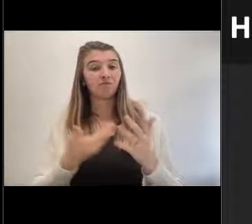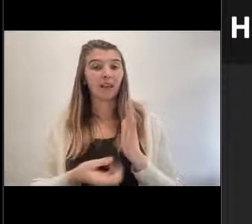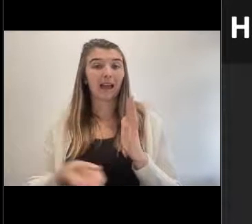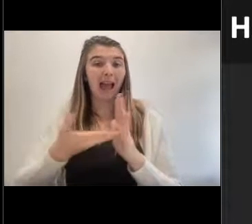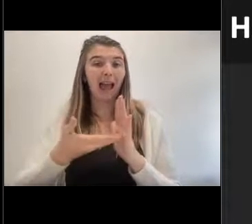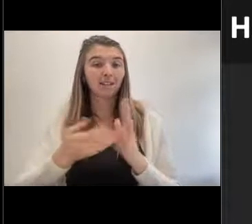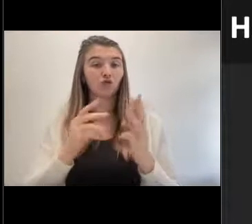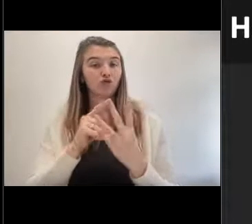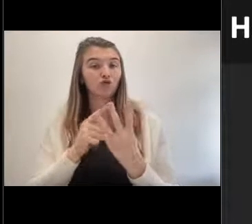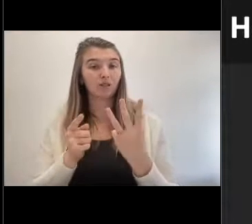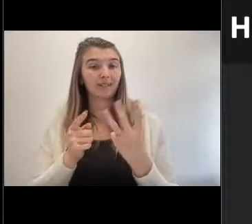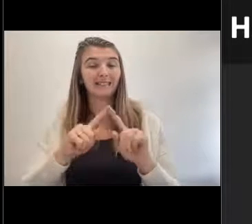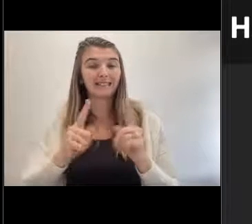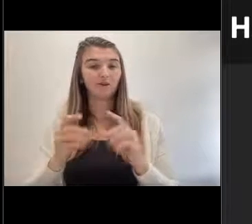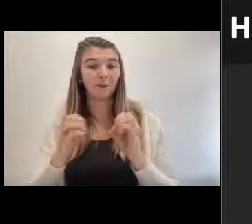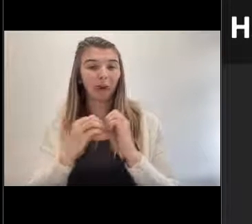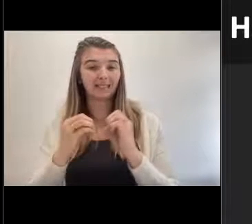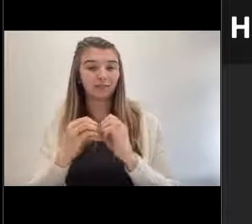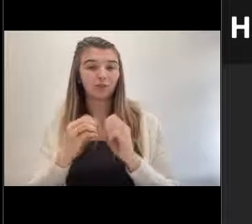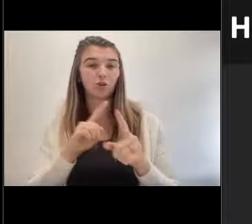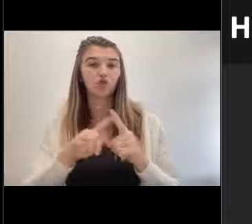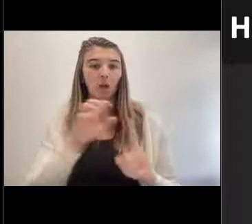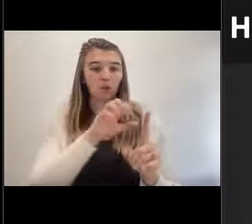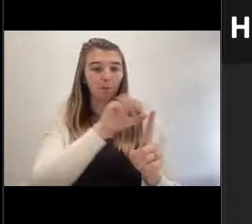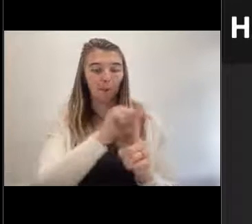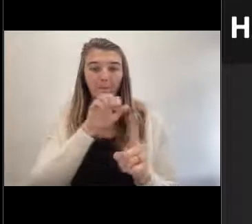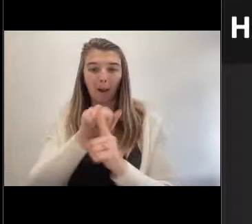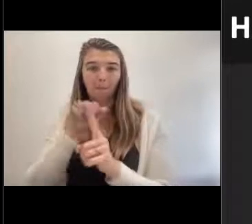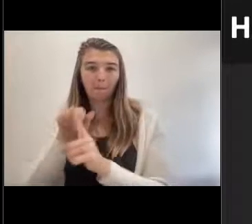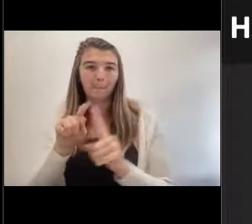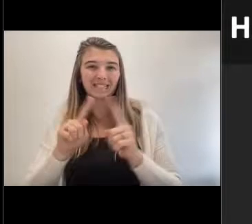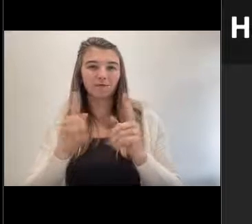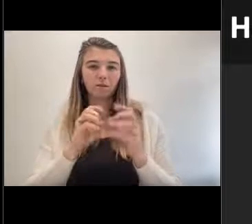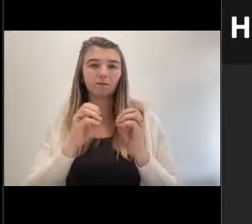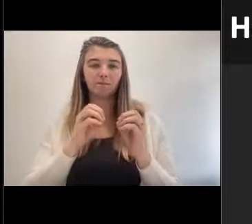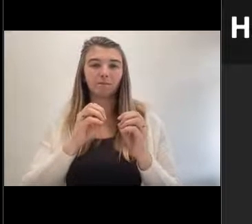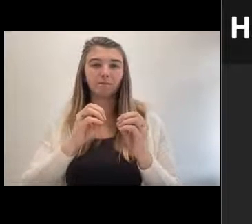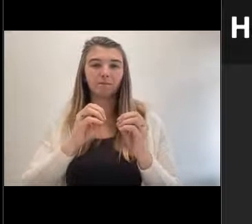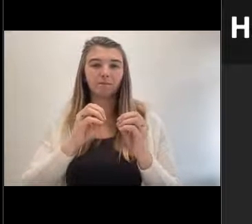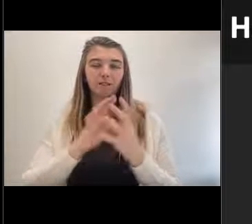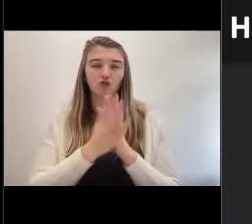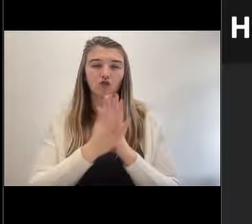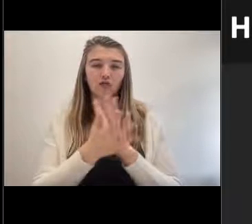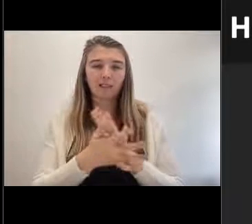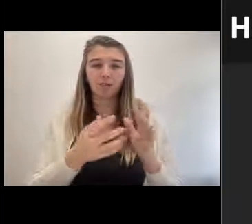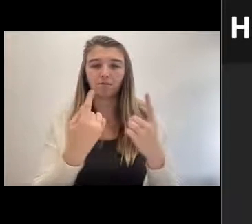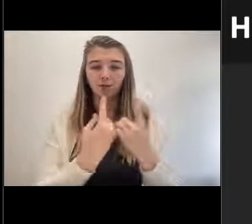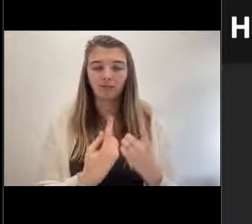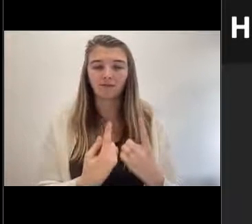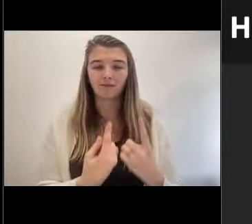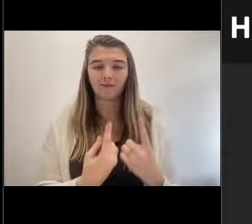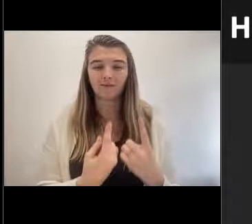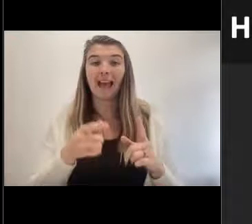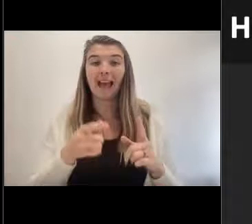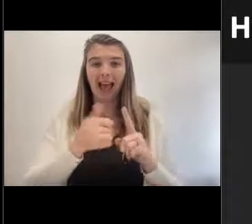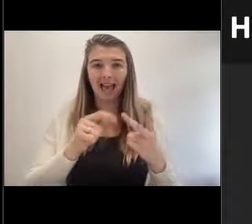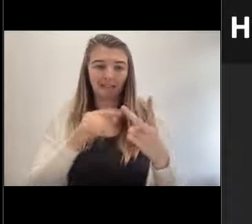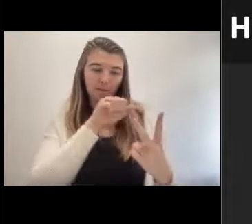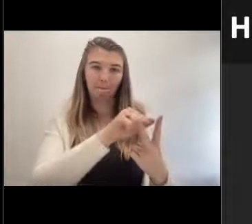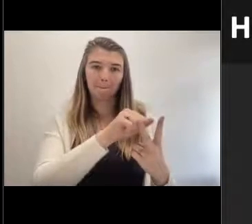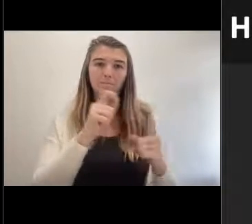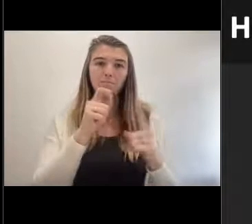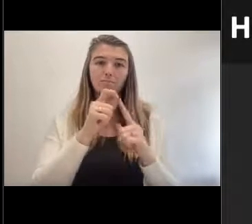the idea was to detect degradation products and intermediates using metabolomics, and then the proteins or enzymes that each of our 2 isolates was using